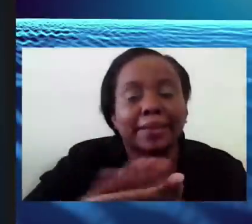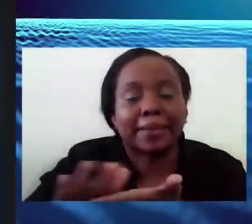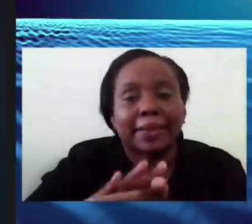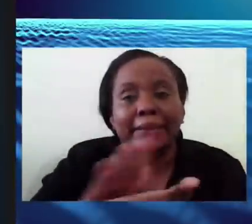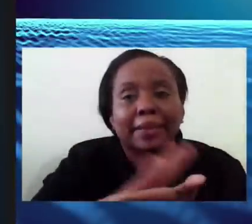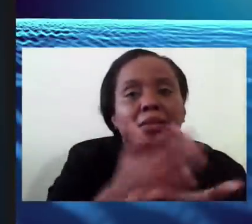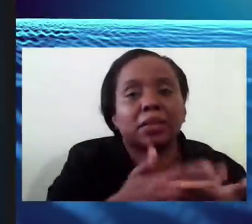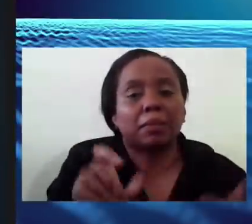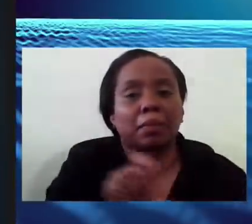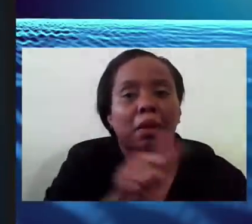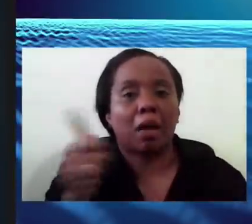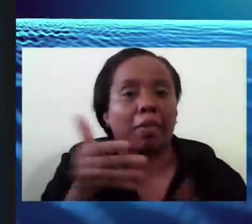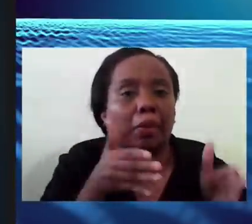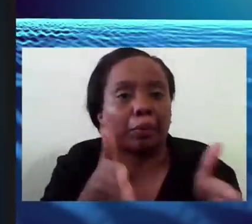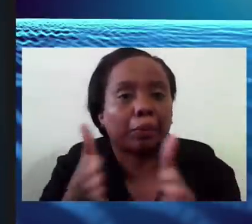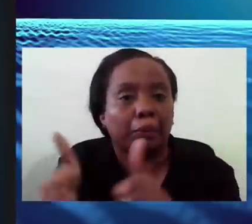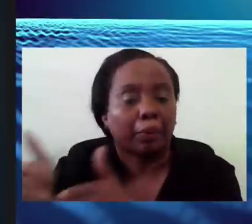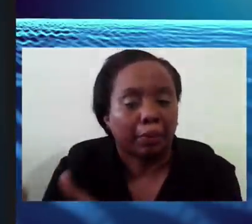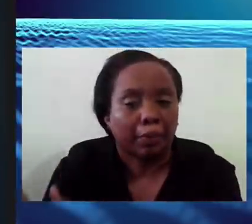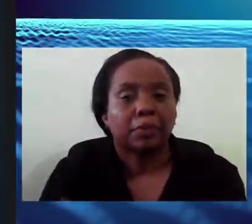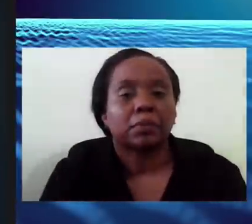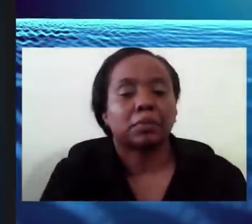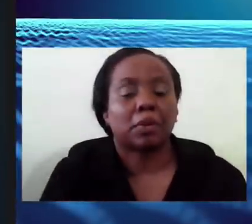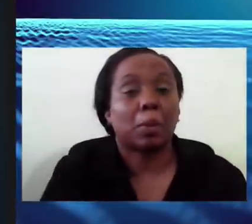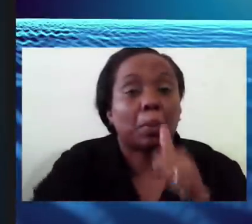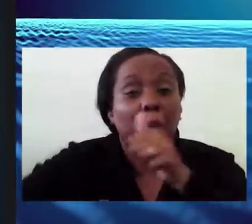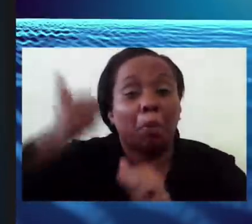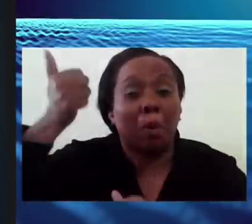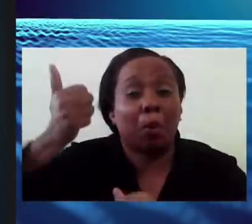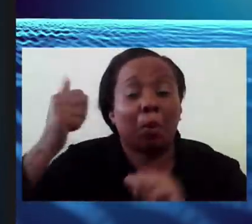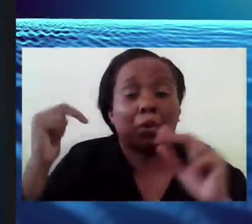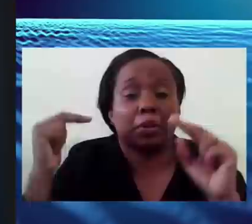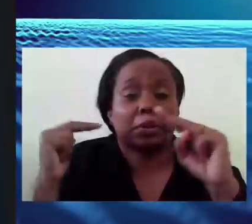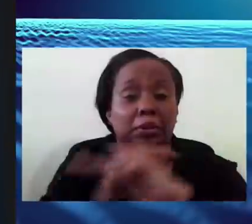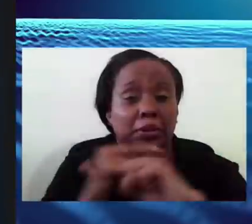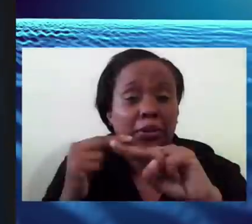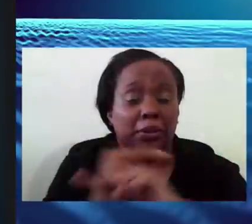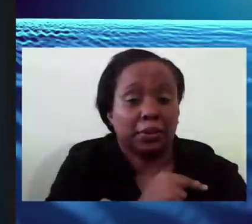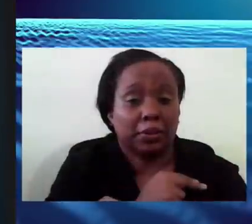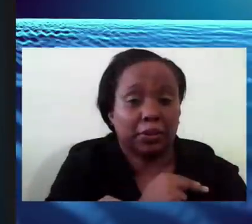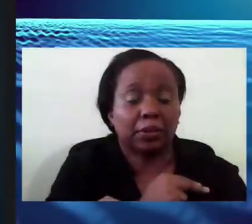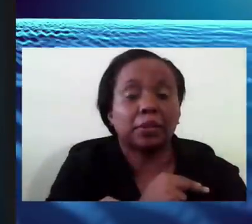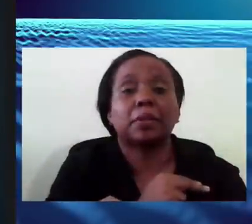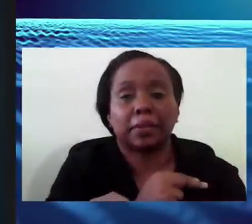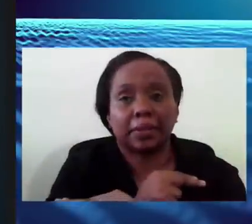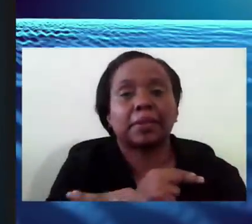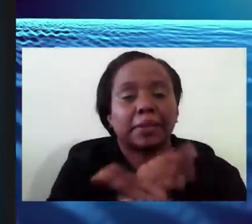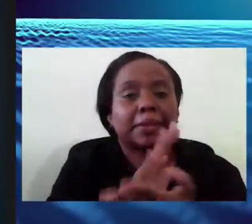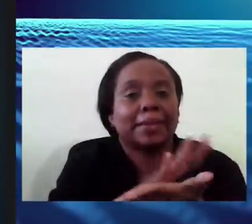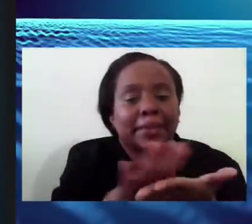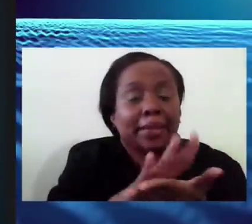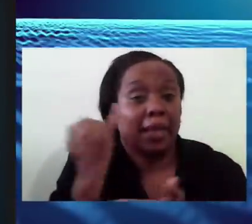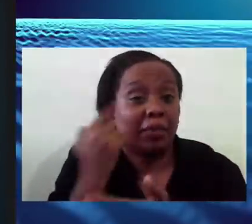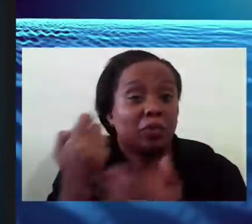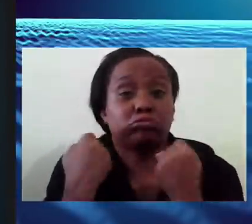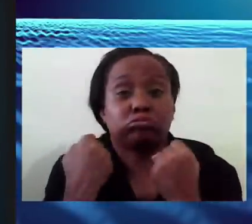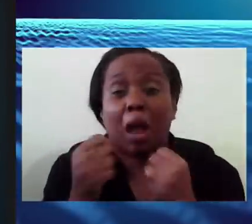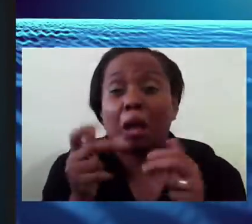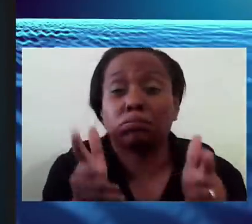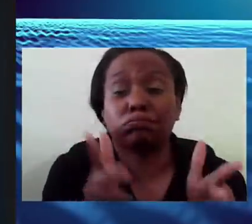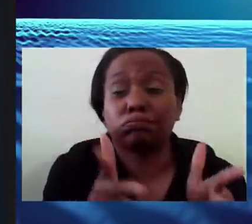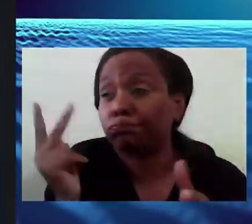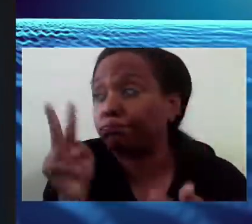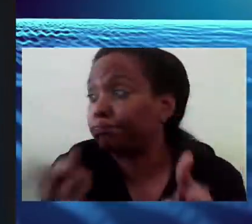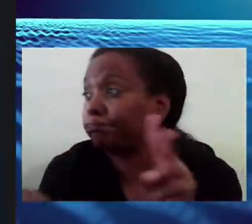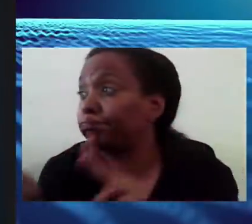The bulk of the highways have been addressed, as you can see, if you drive on the highway, we've been out in